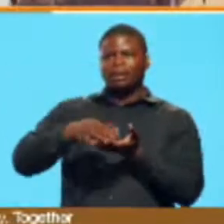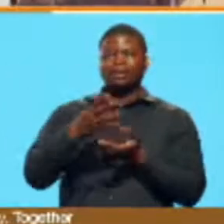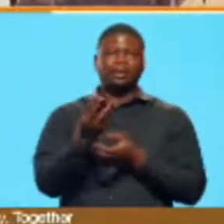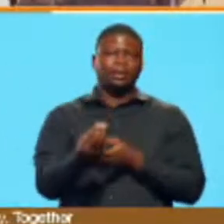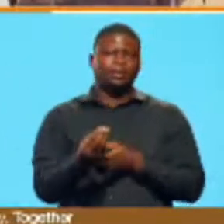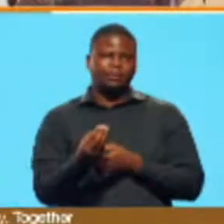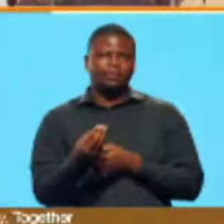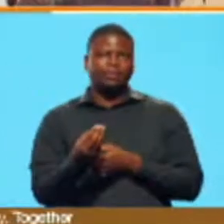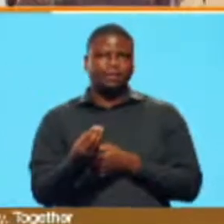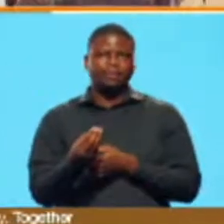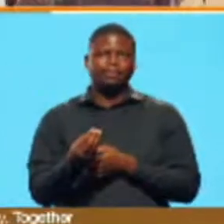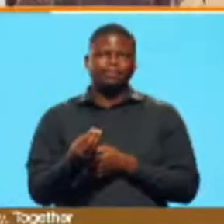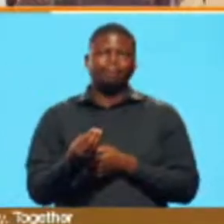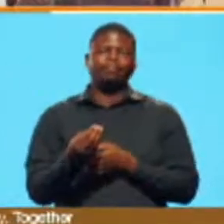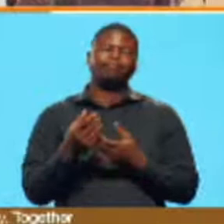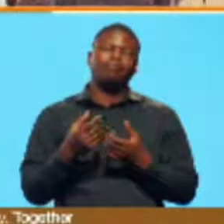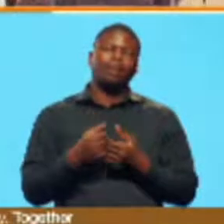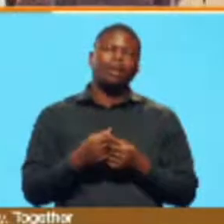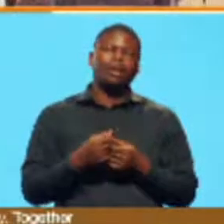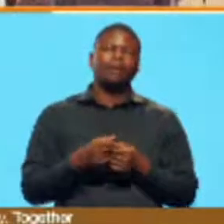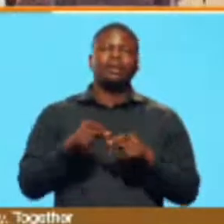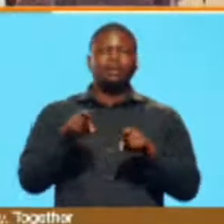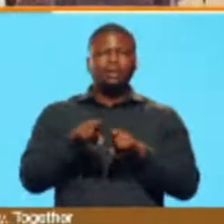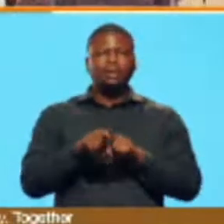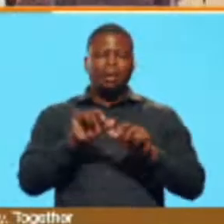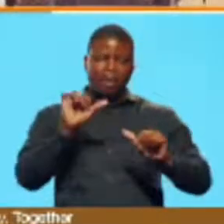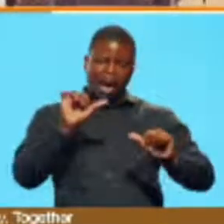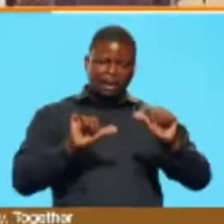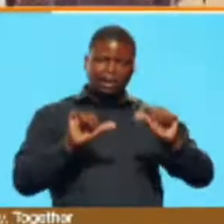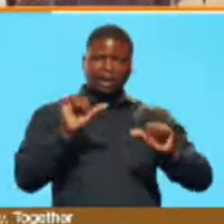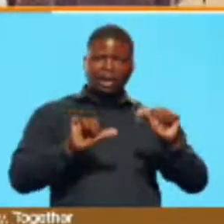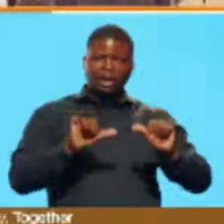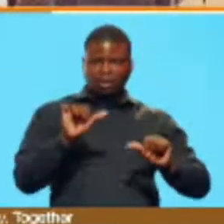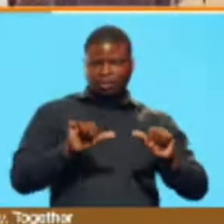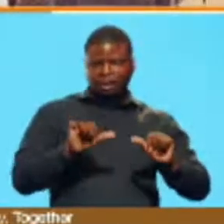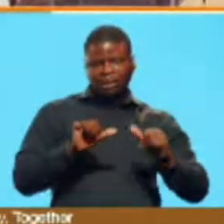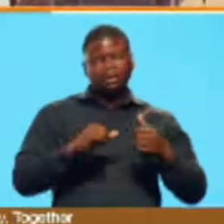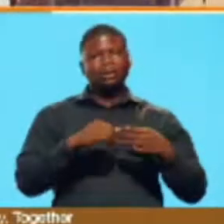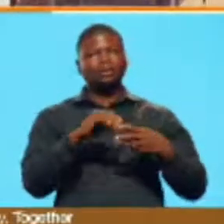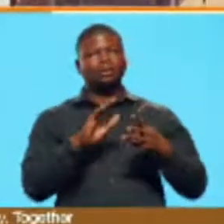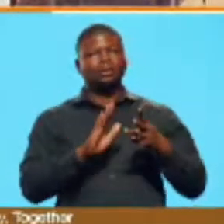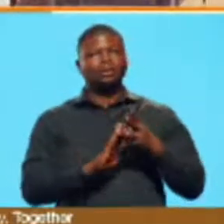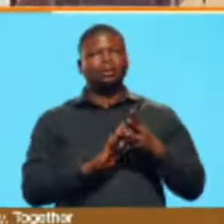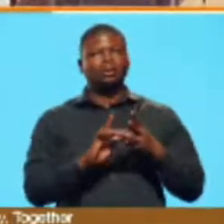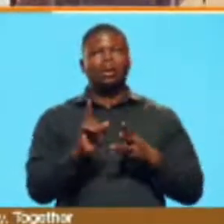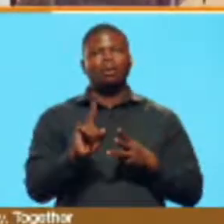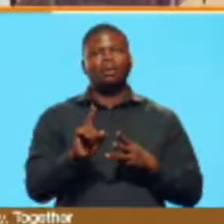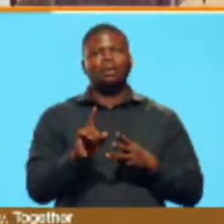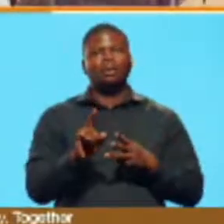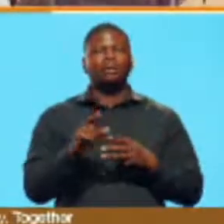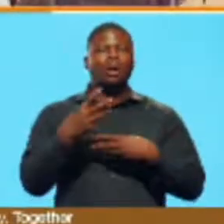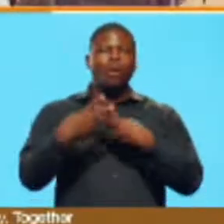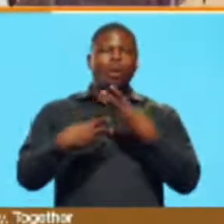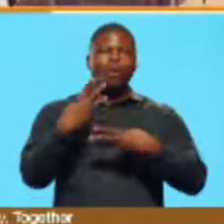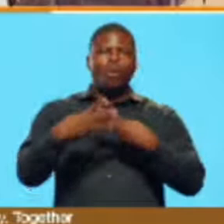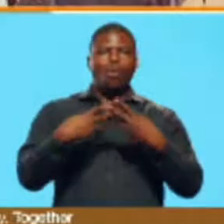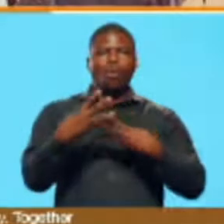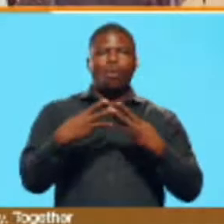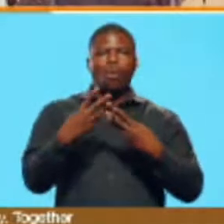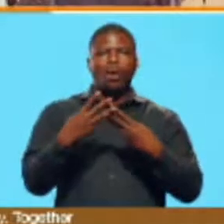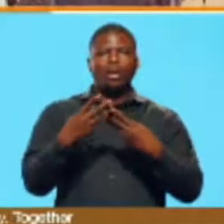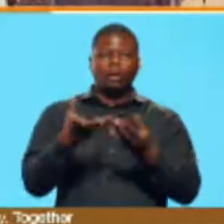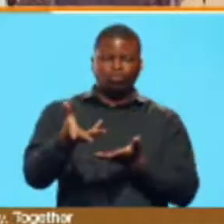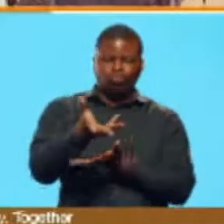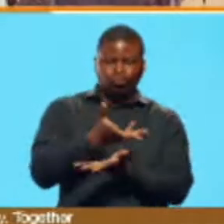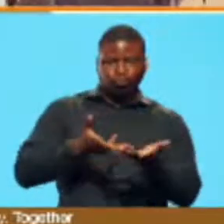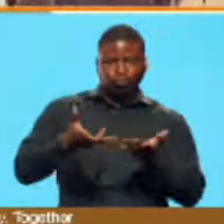after we looked at an assessment, and then we also provide a working session in terms